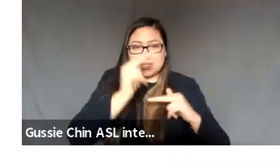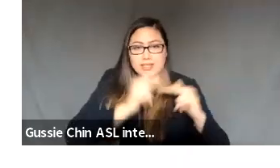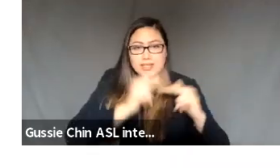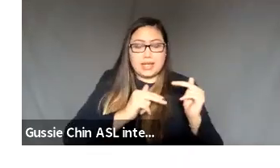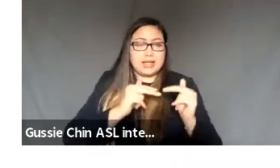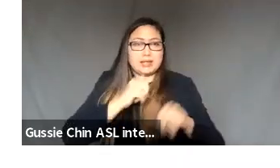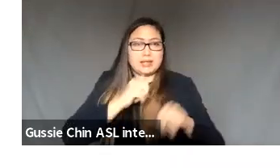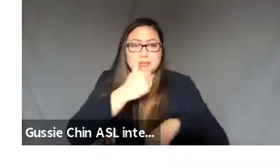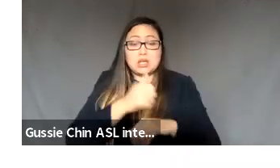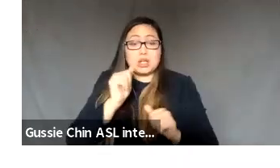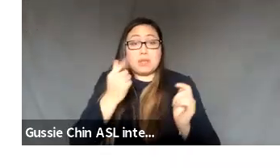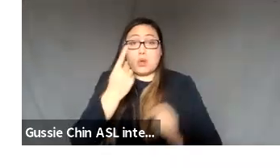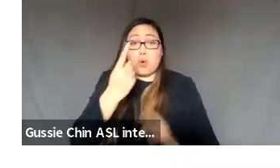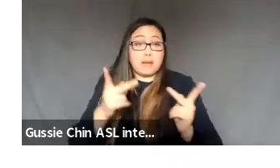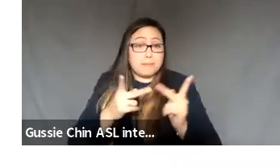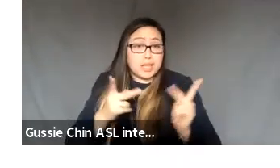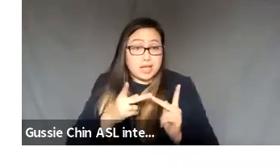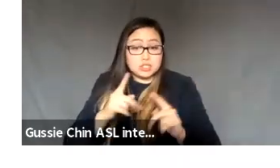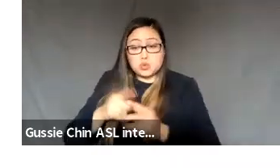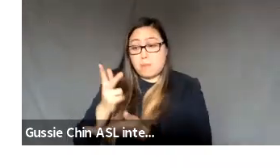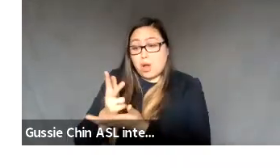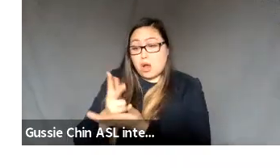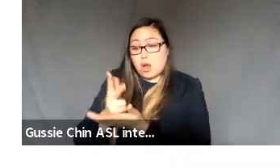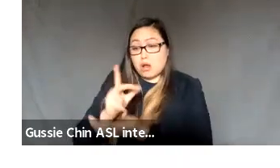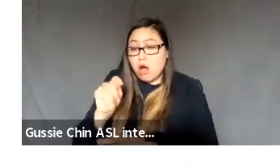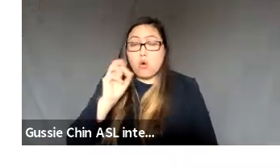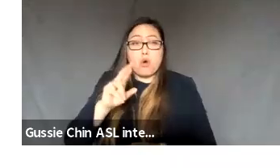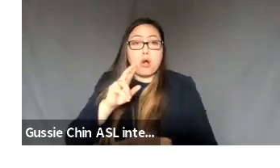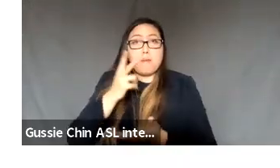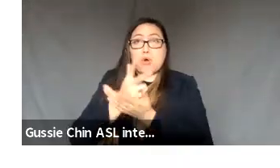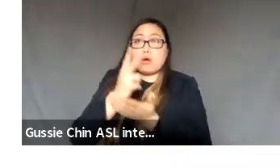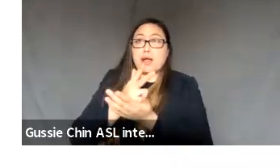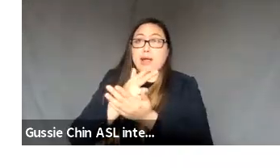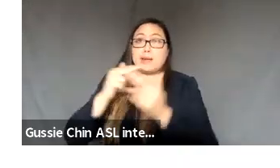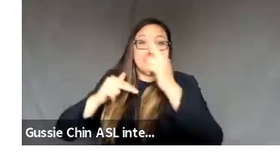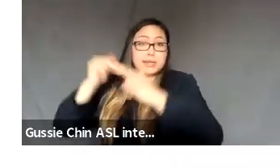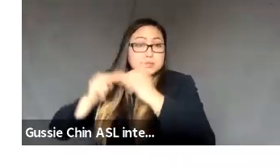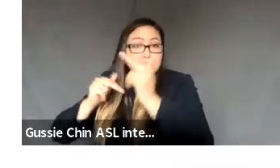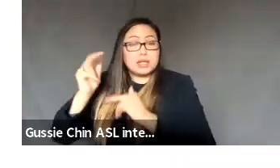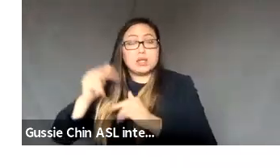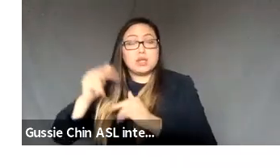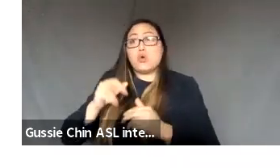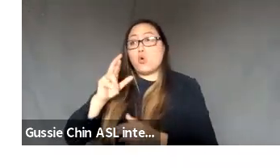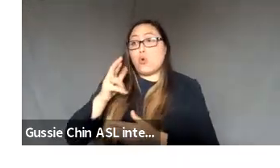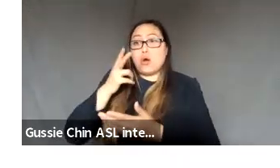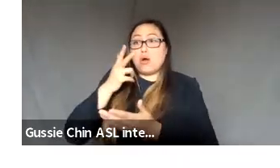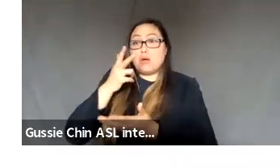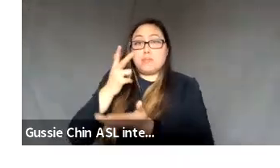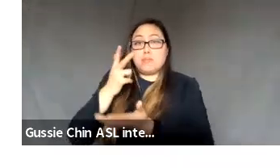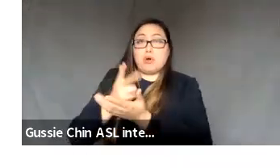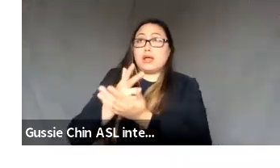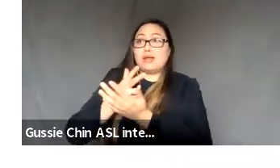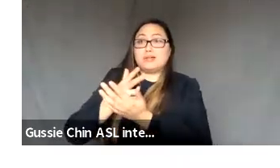just a single space to a parking lot, a parking structure, or just a standalone parking building or